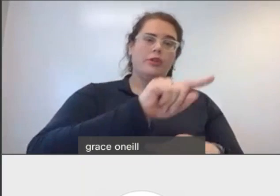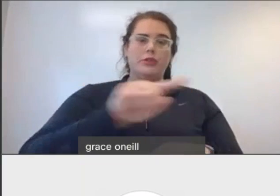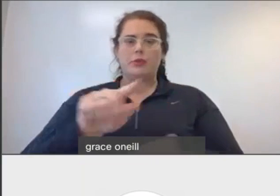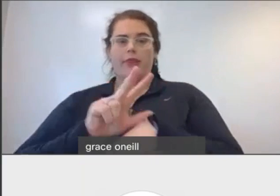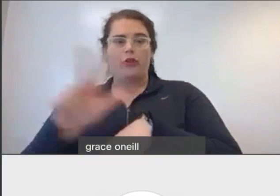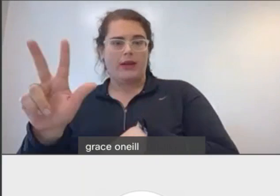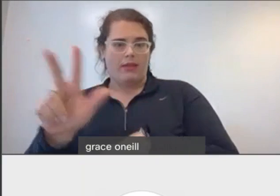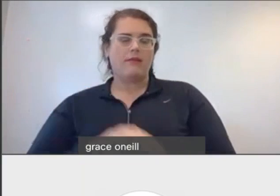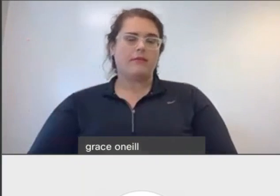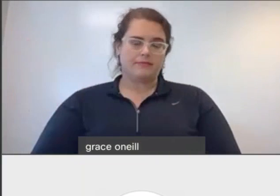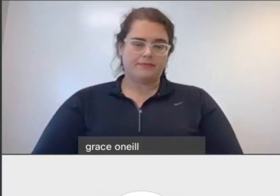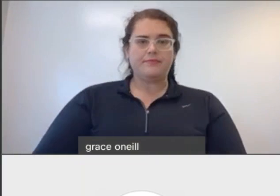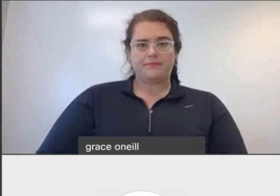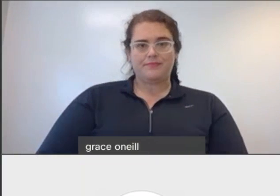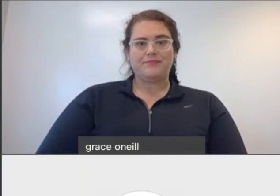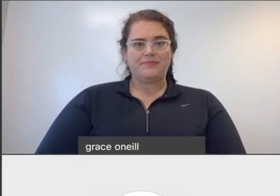For